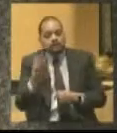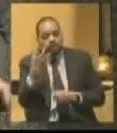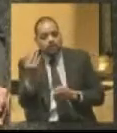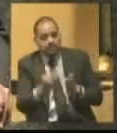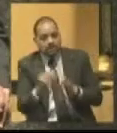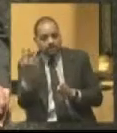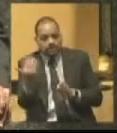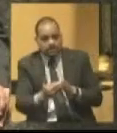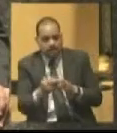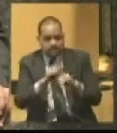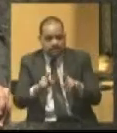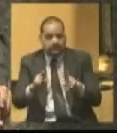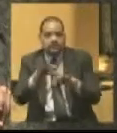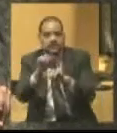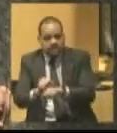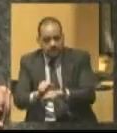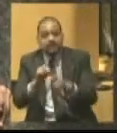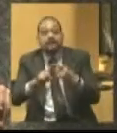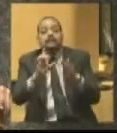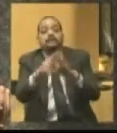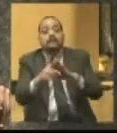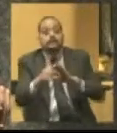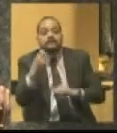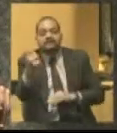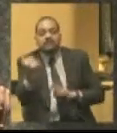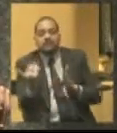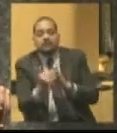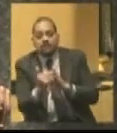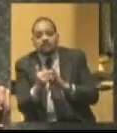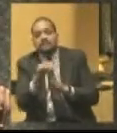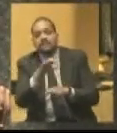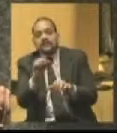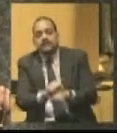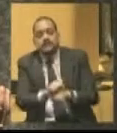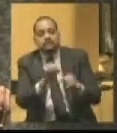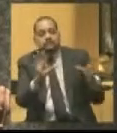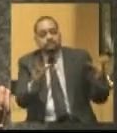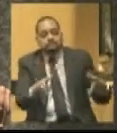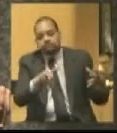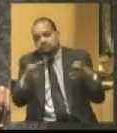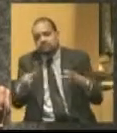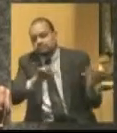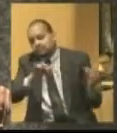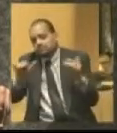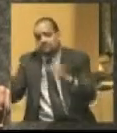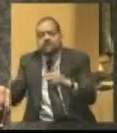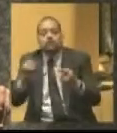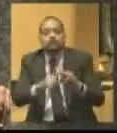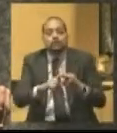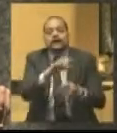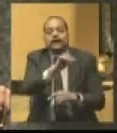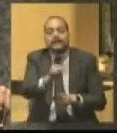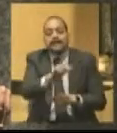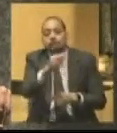their wake. He had another 10,000 freed people with him during the famous March to the Sea from Atlanta to Savannah, and 7,000 more